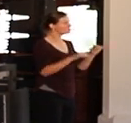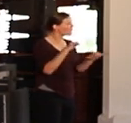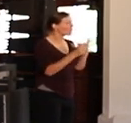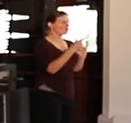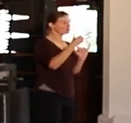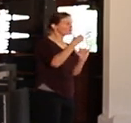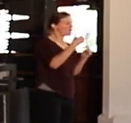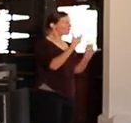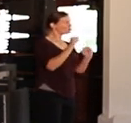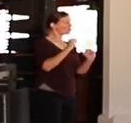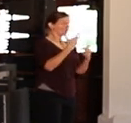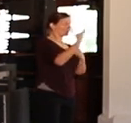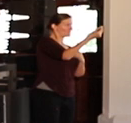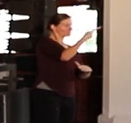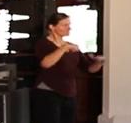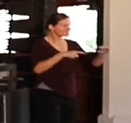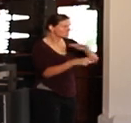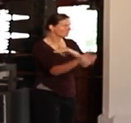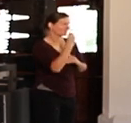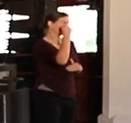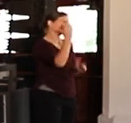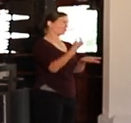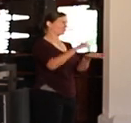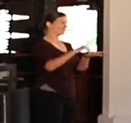mothers trying to sneak back into the residence halls.